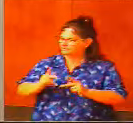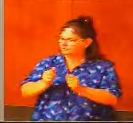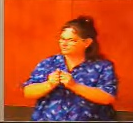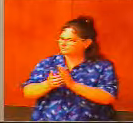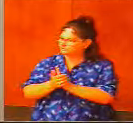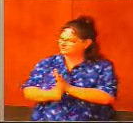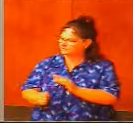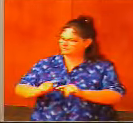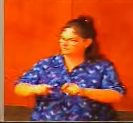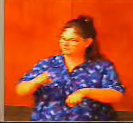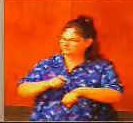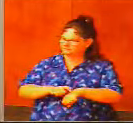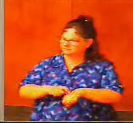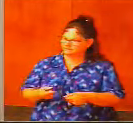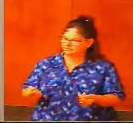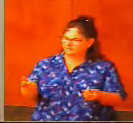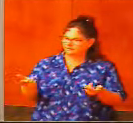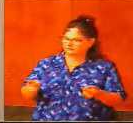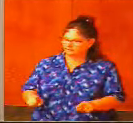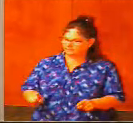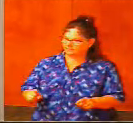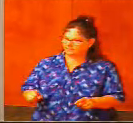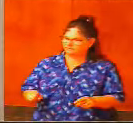and chance happen to them all."